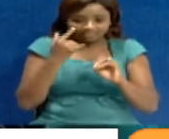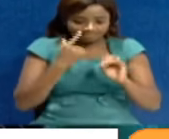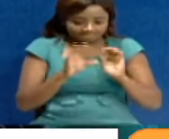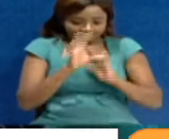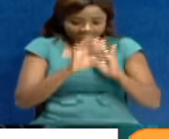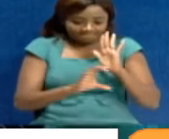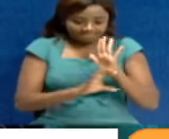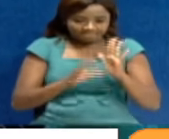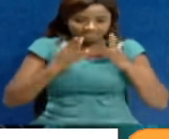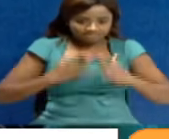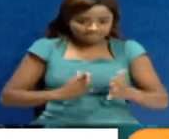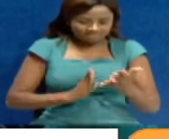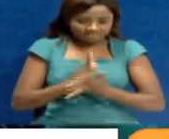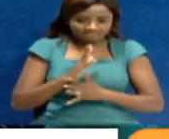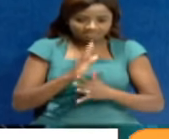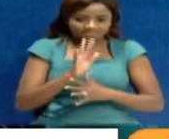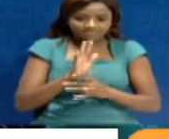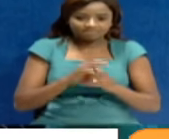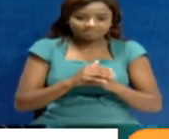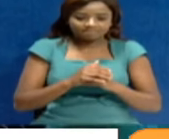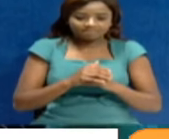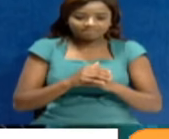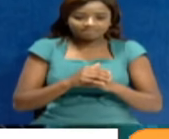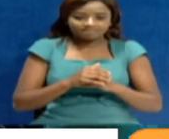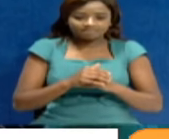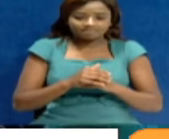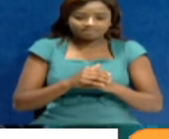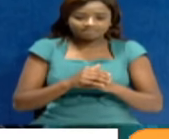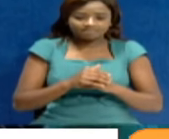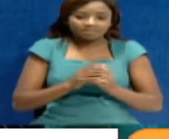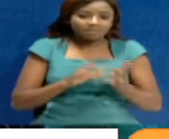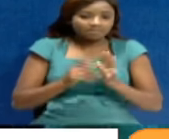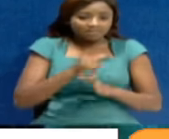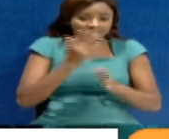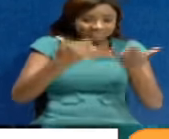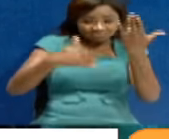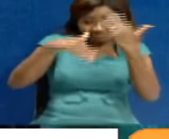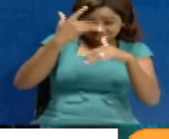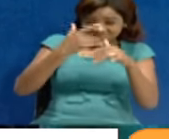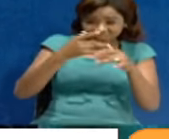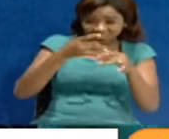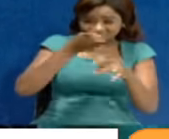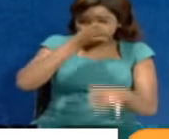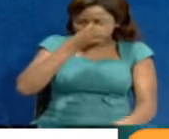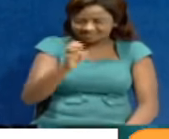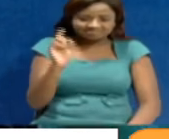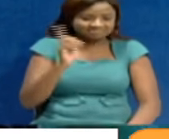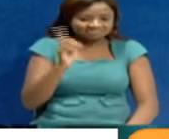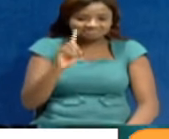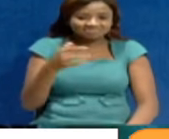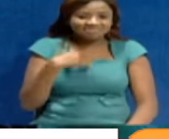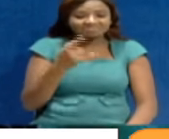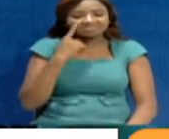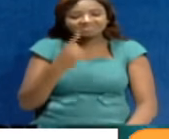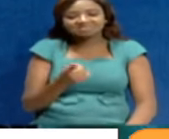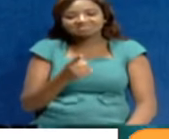and Human Rights Division, I can tell you, it is not just professional negligence. I think there's some casual approach in the manner